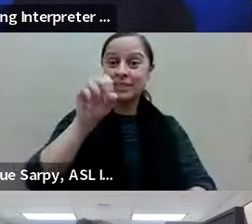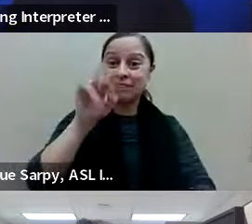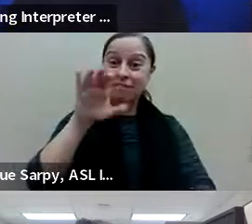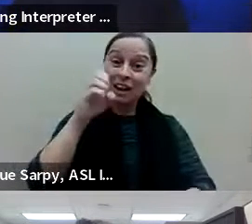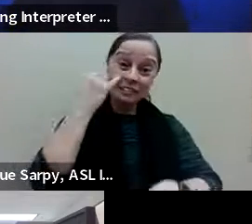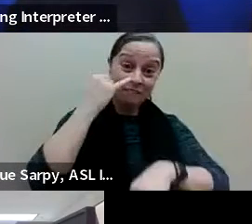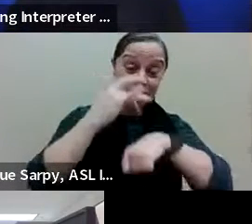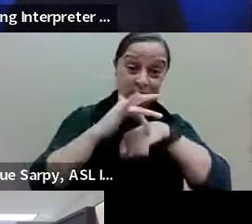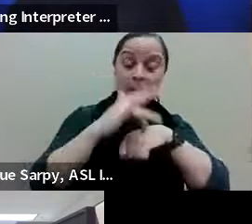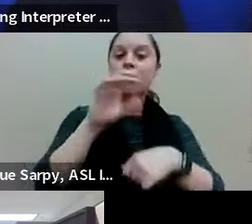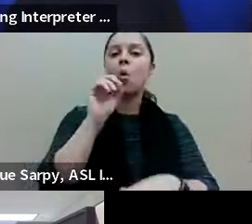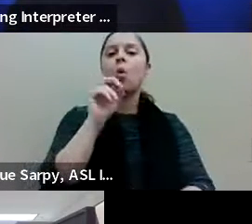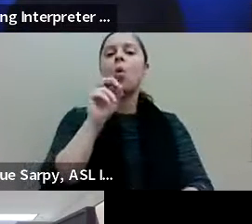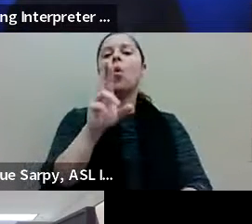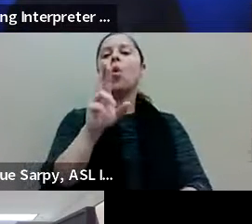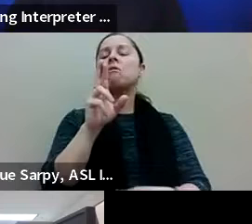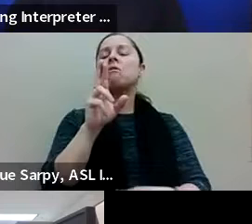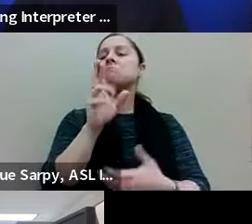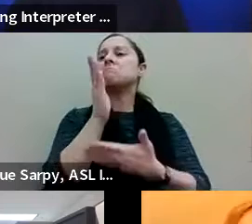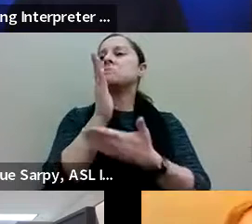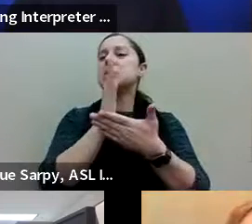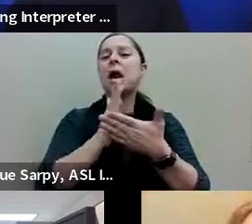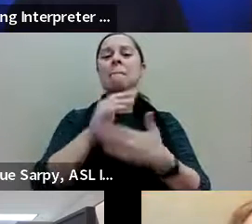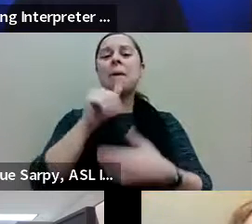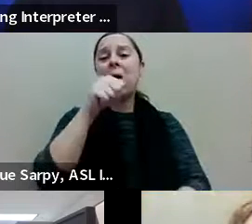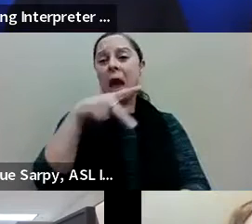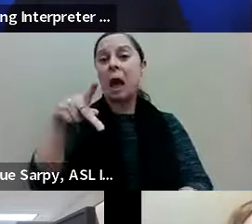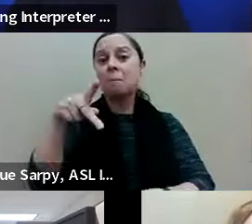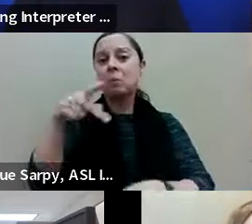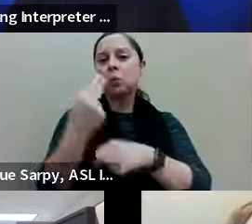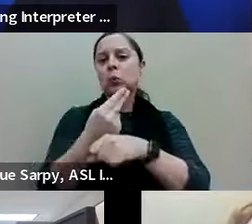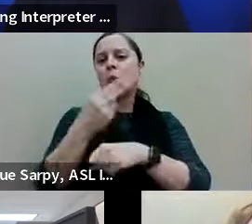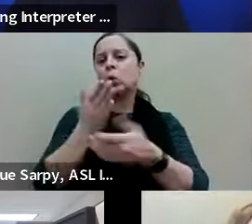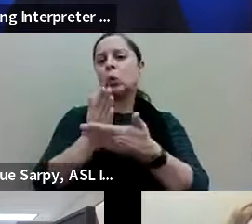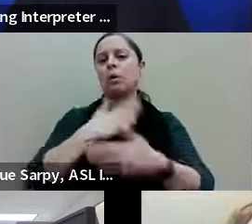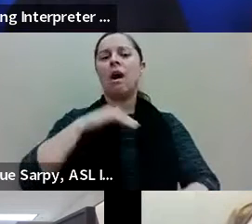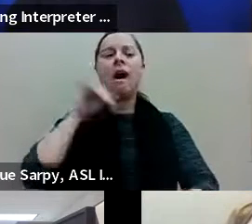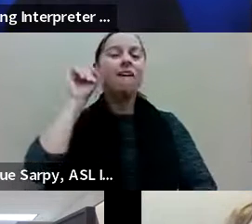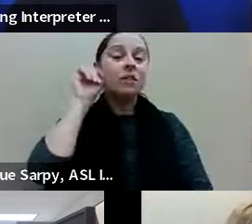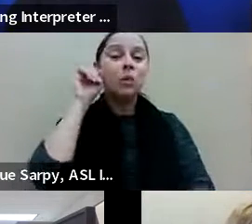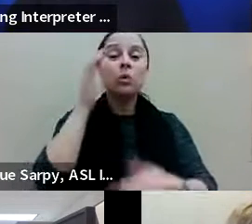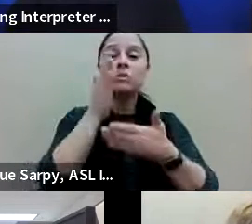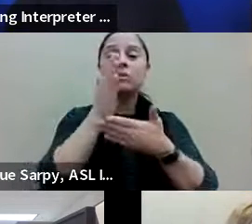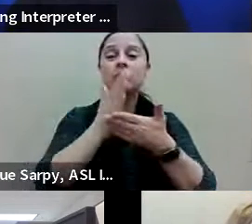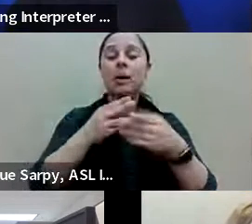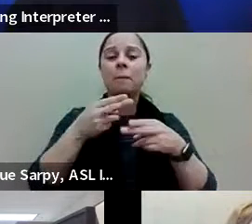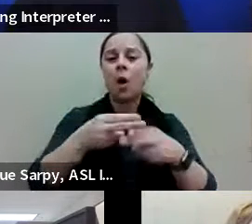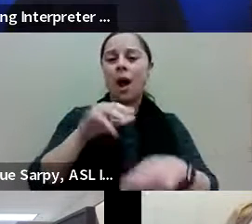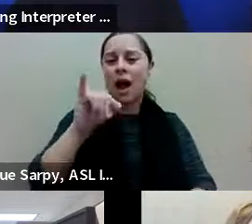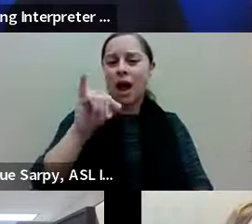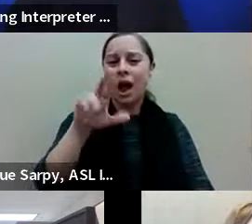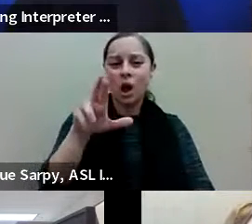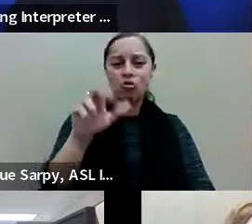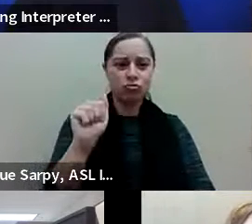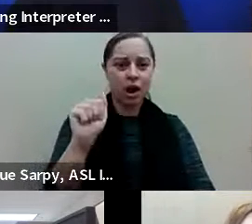some of my apps that are on my iPhone, some that are called IRA,